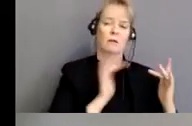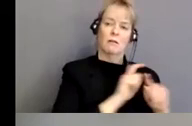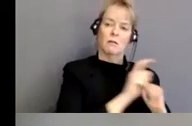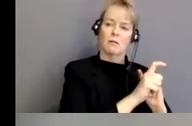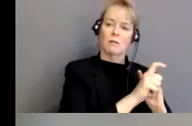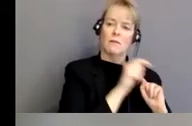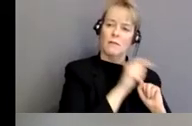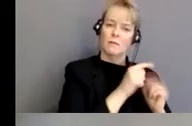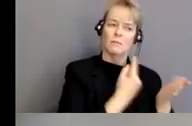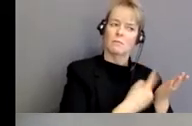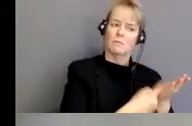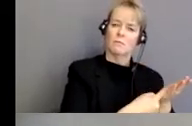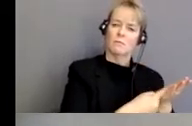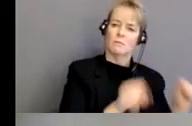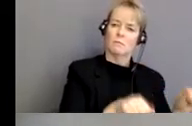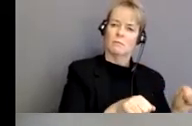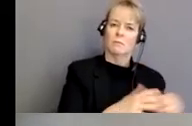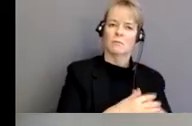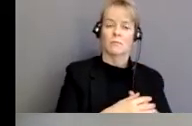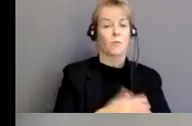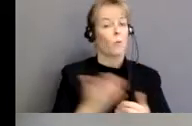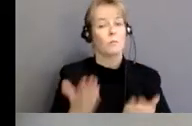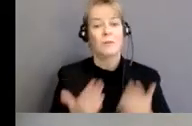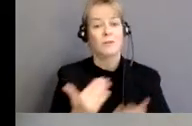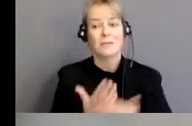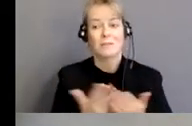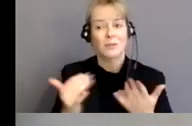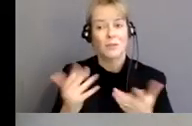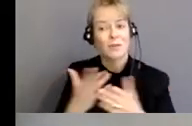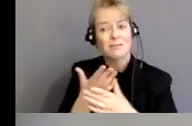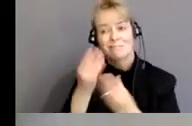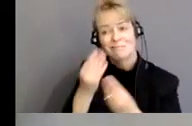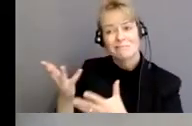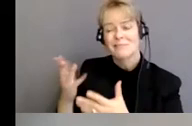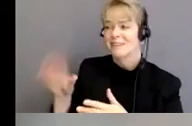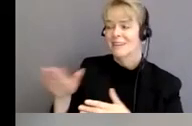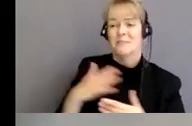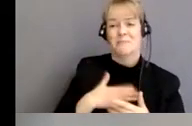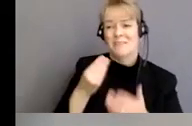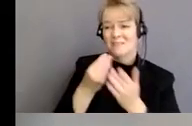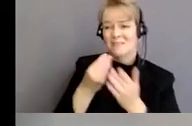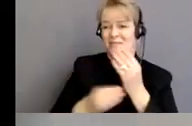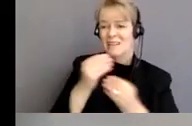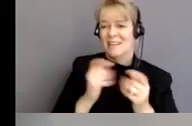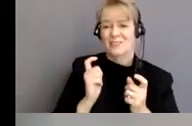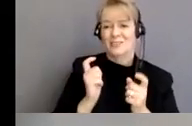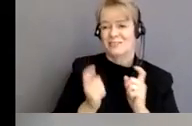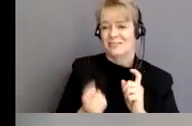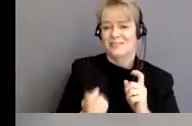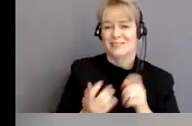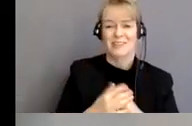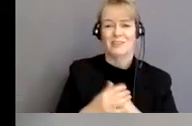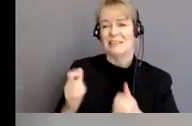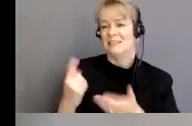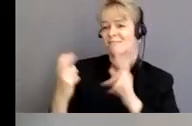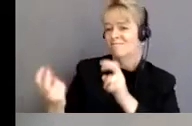might need to share with this person also. You know what? Your financial situation has changed and you're thinking, maybe I need to move. Again, this